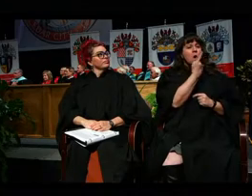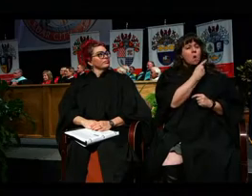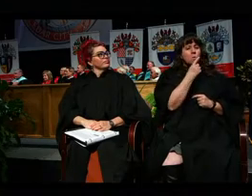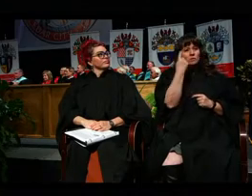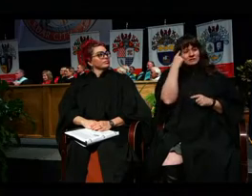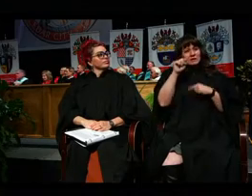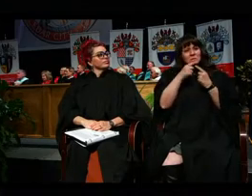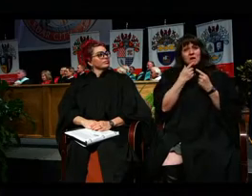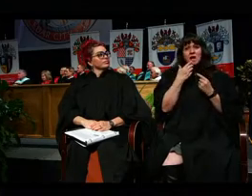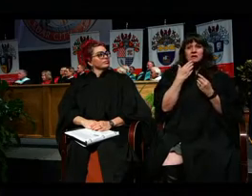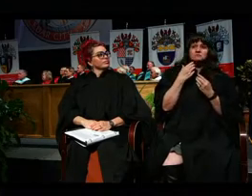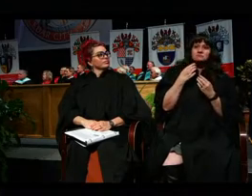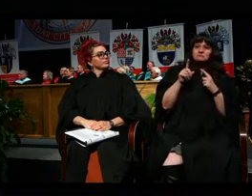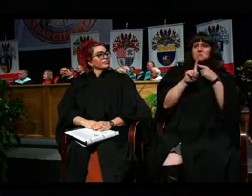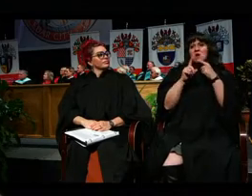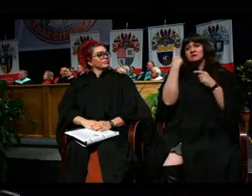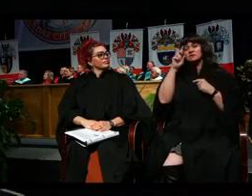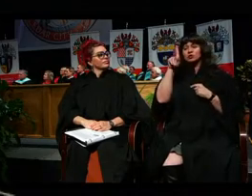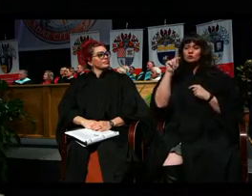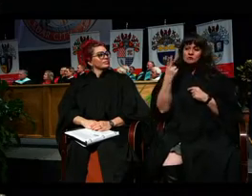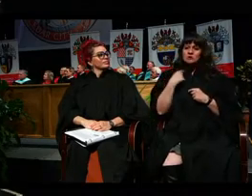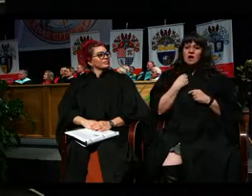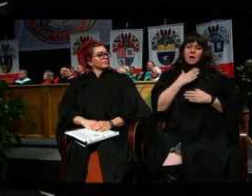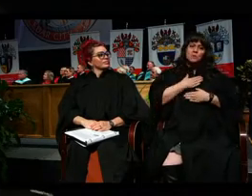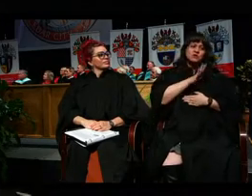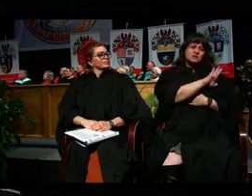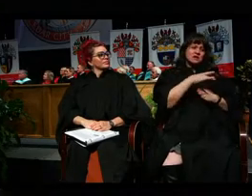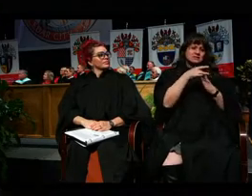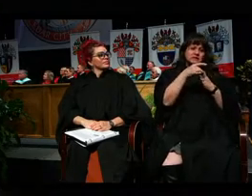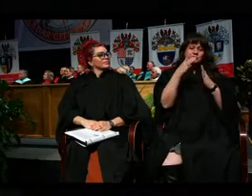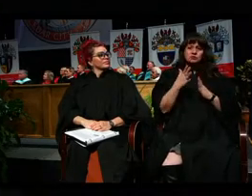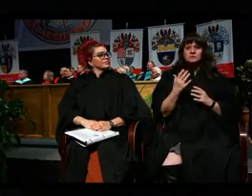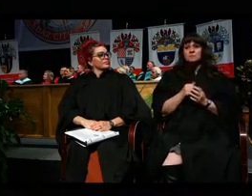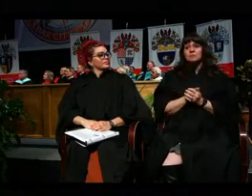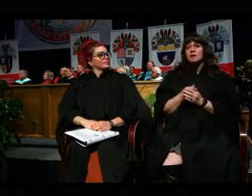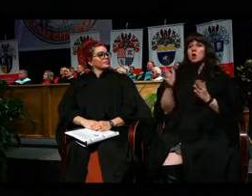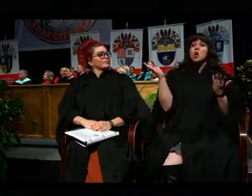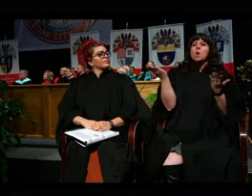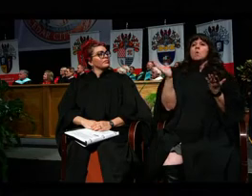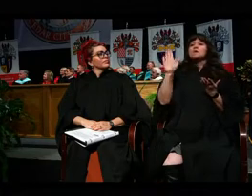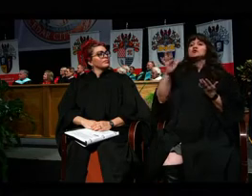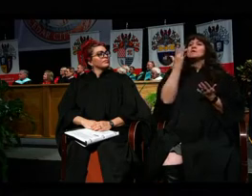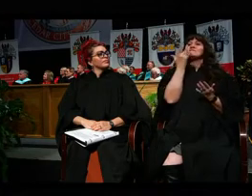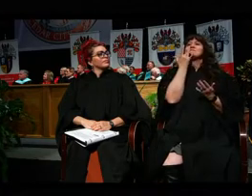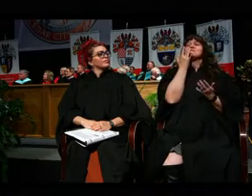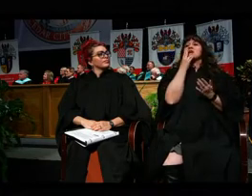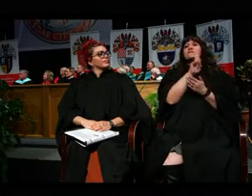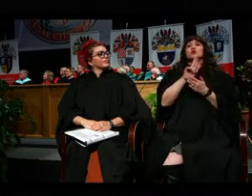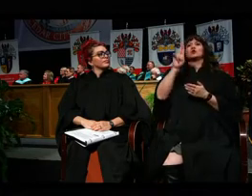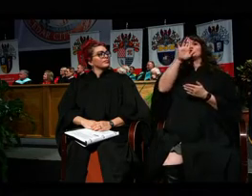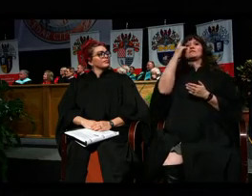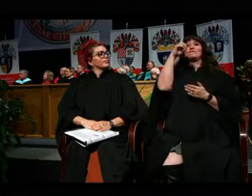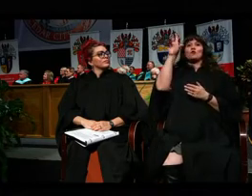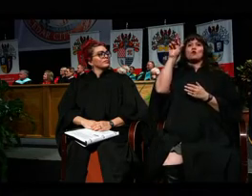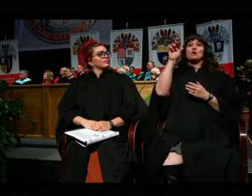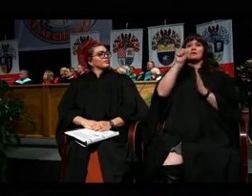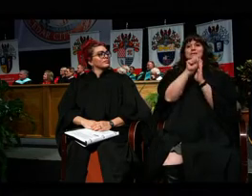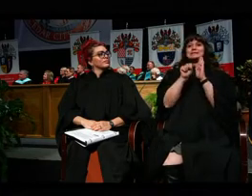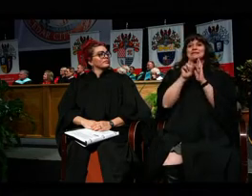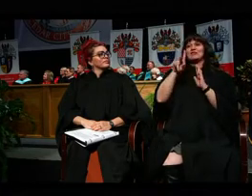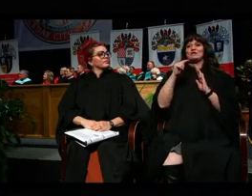leadership. Now, I'm often asked, what is your favorite university in the state of Utah?